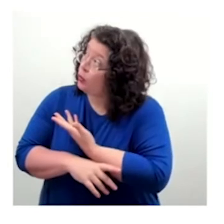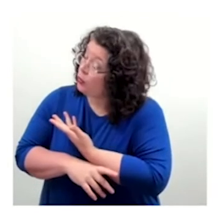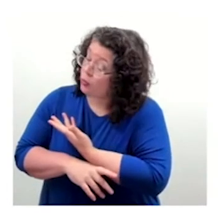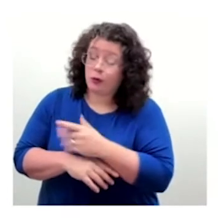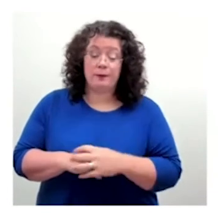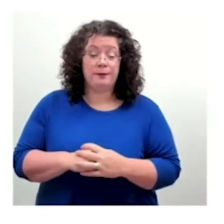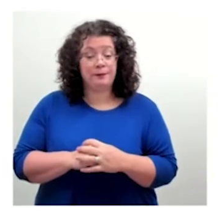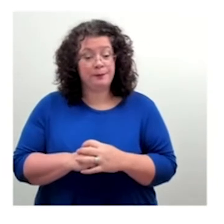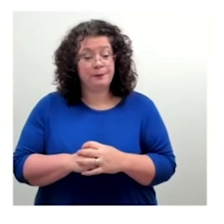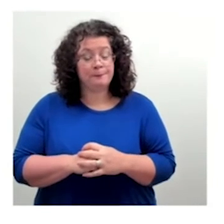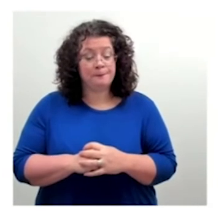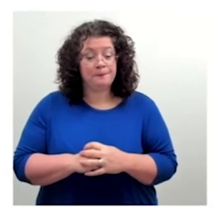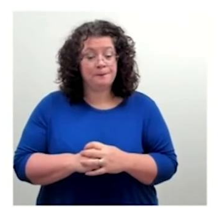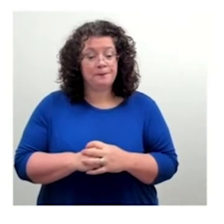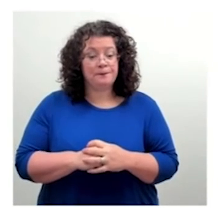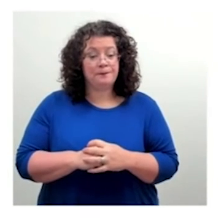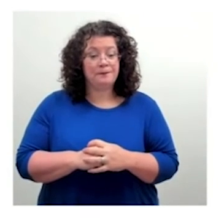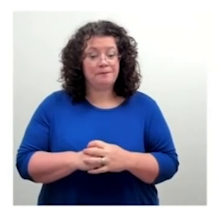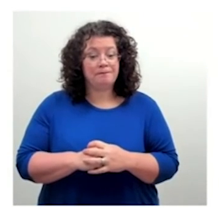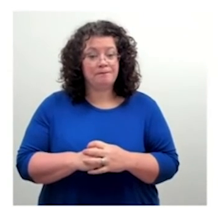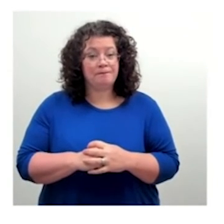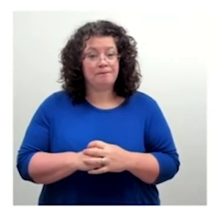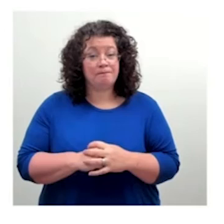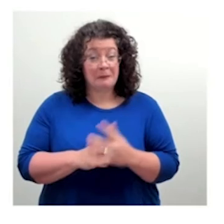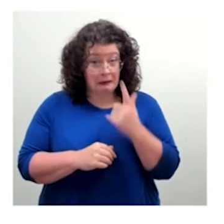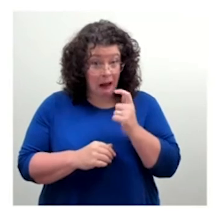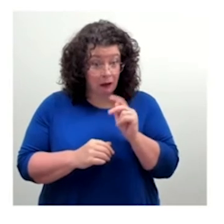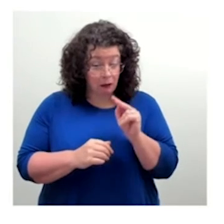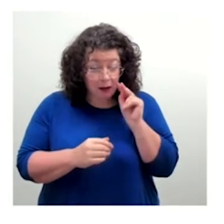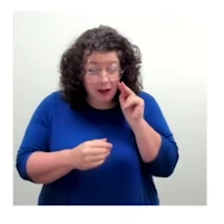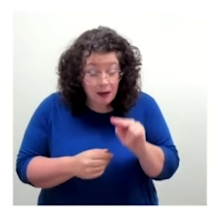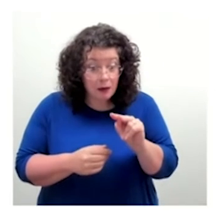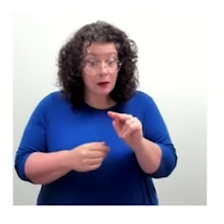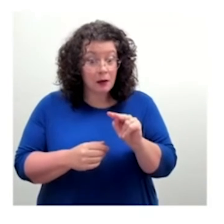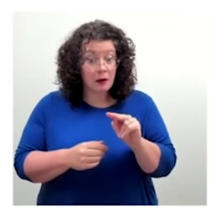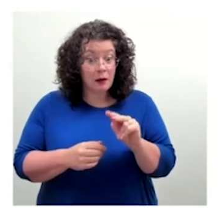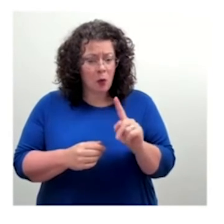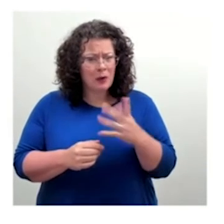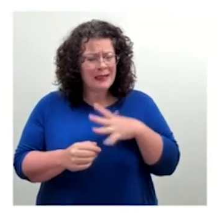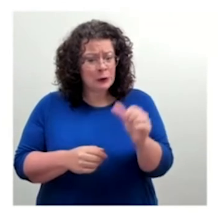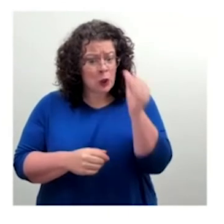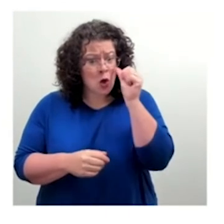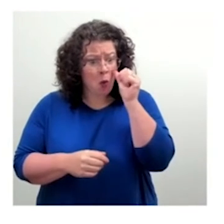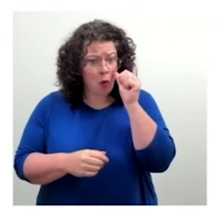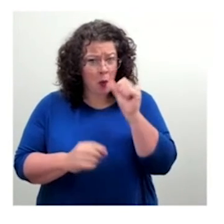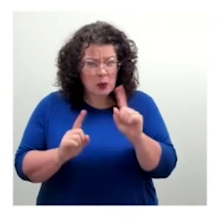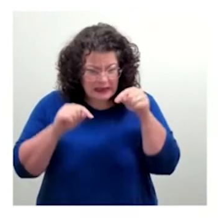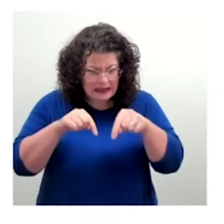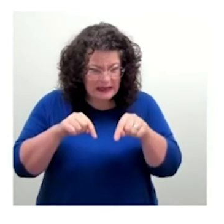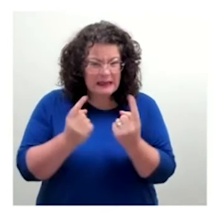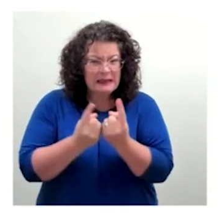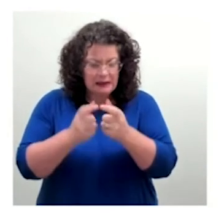to know to know what this product is? Who made it? You can tell it's a Magnum, but how many of them you get and